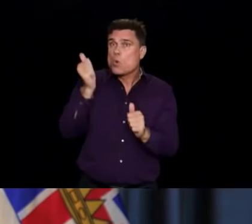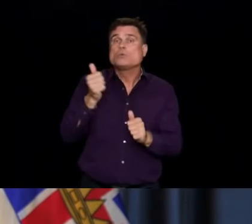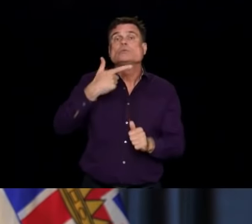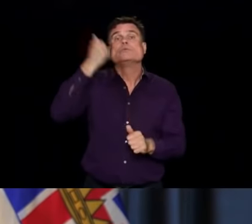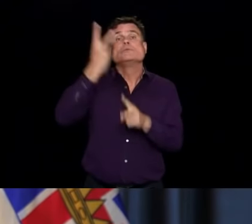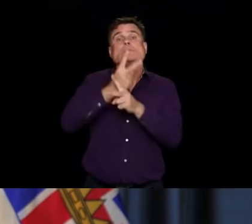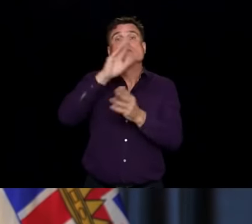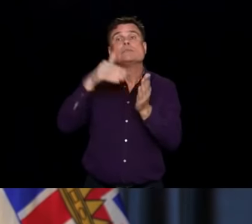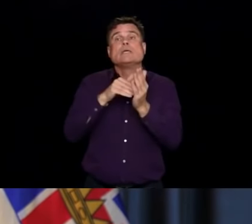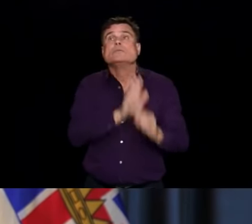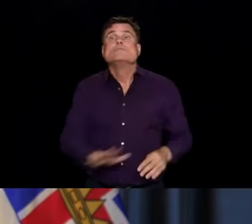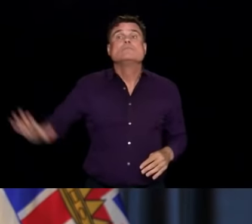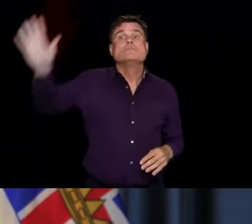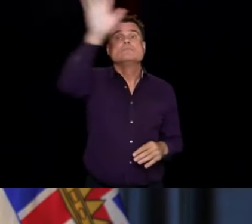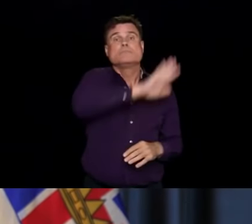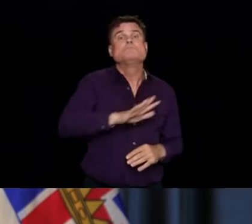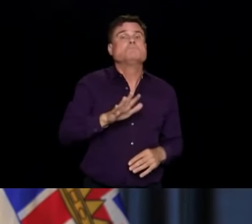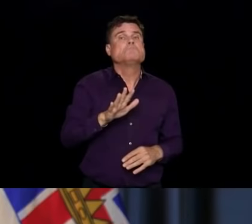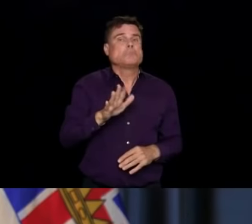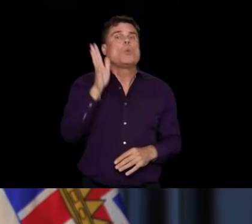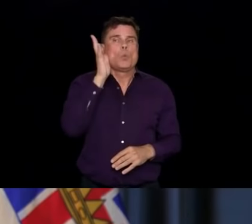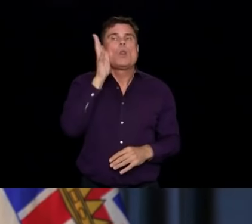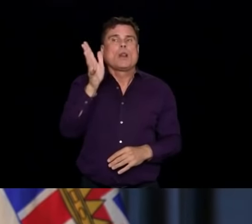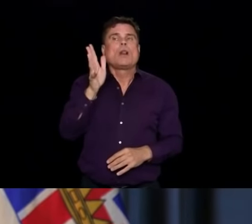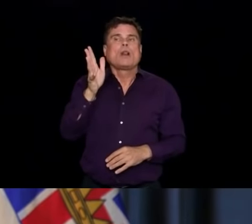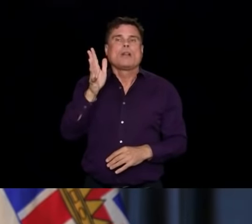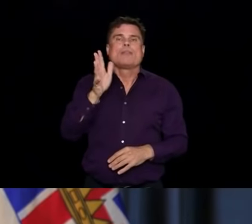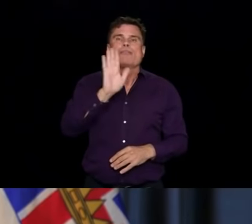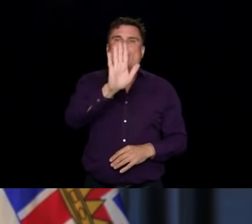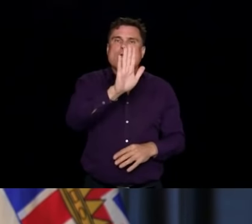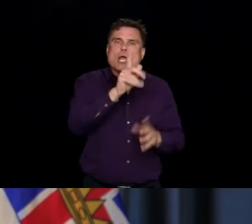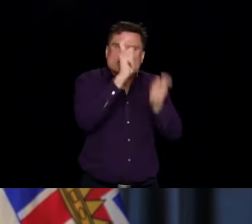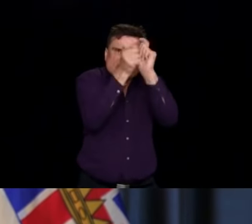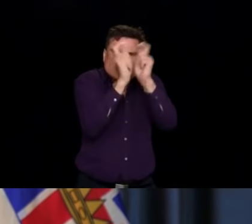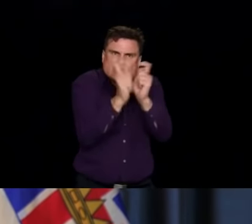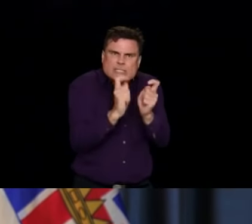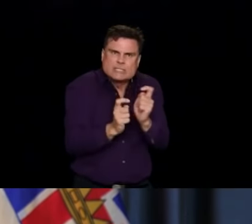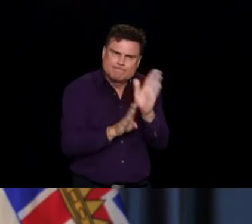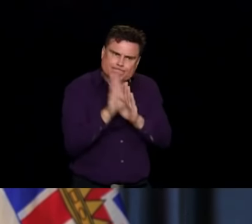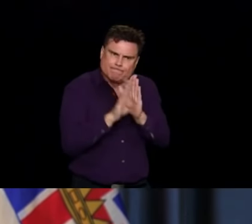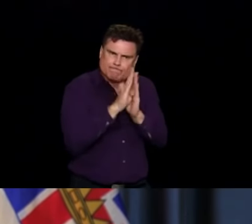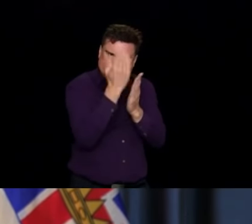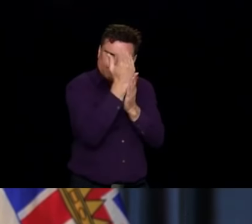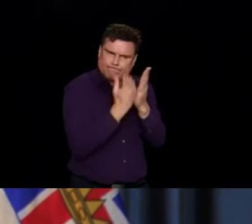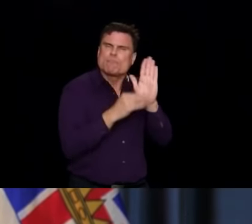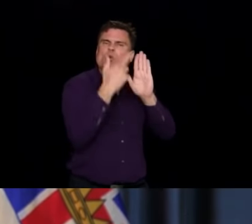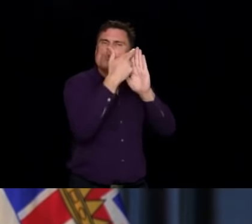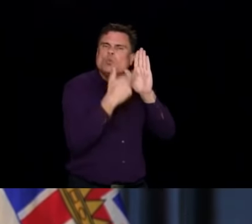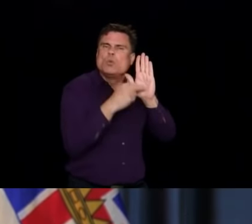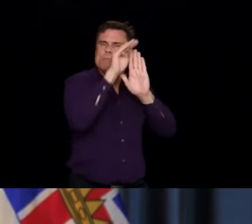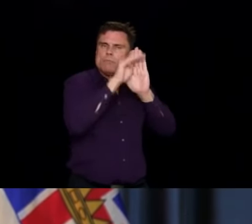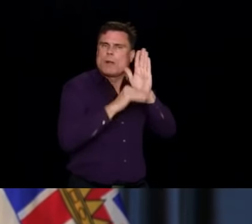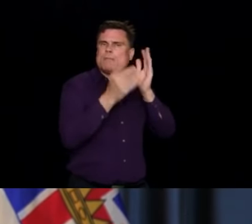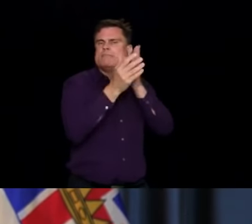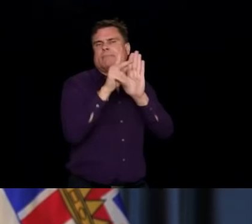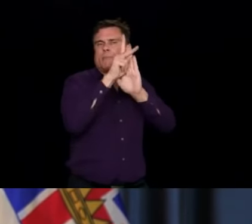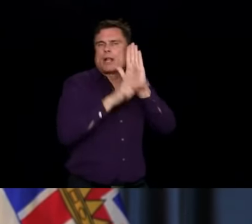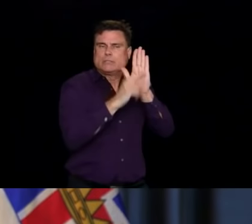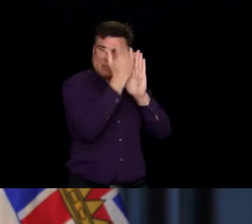operators will submit their plans to health authorities this week, and that social and family visitation for most of